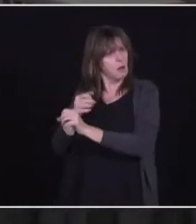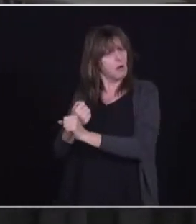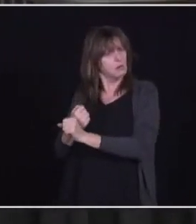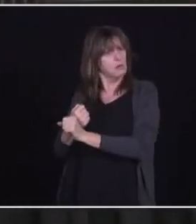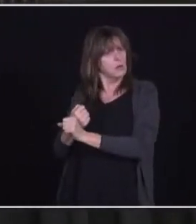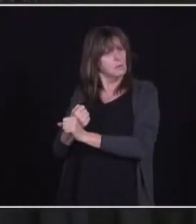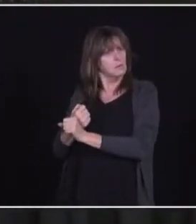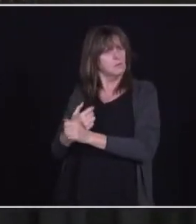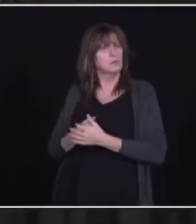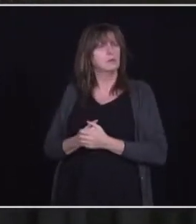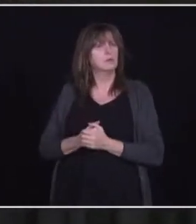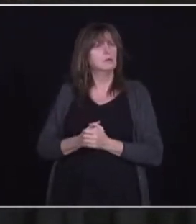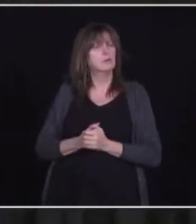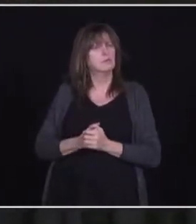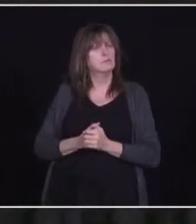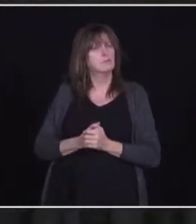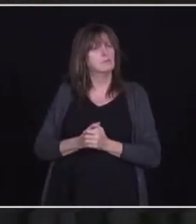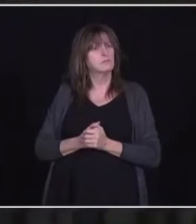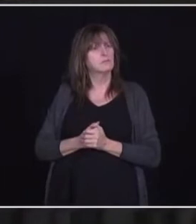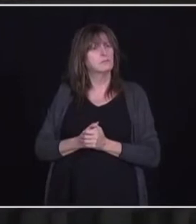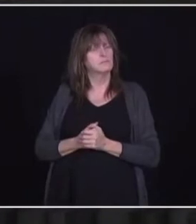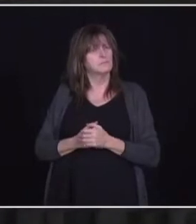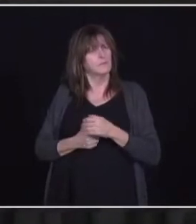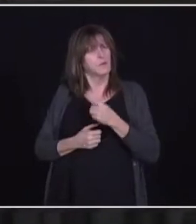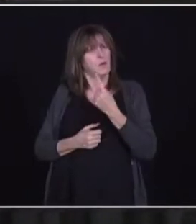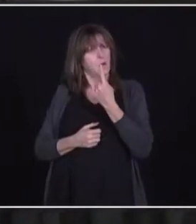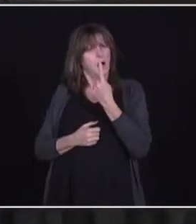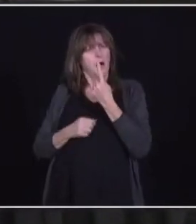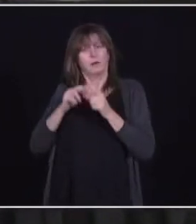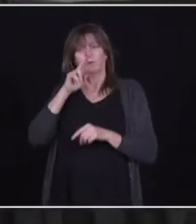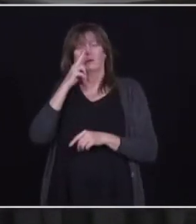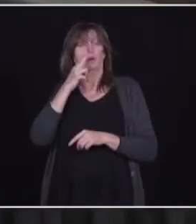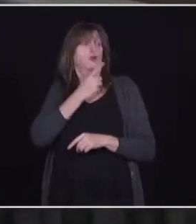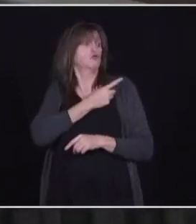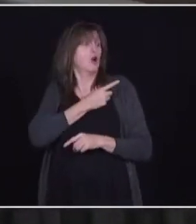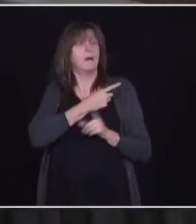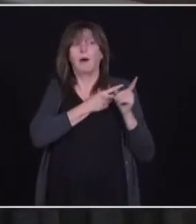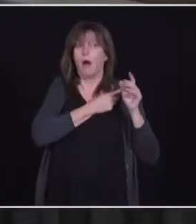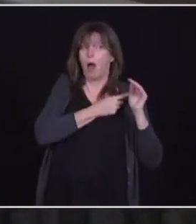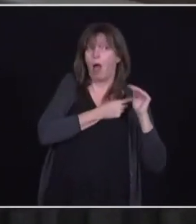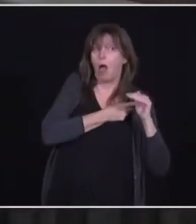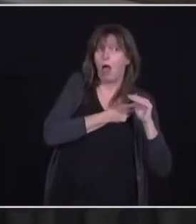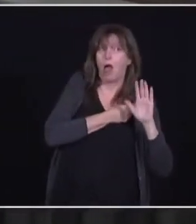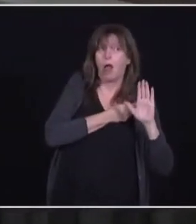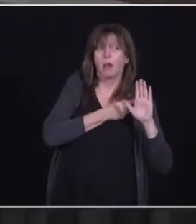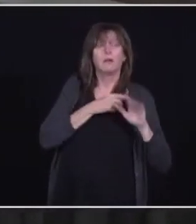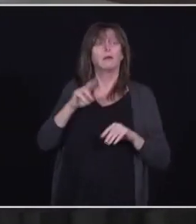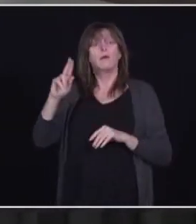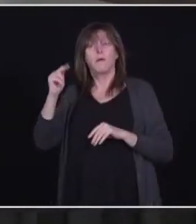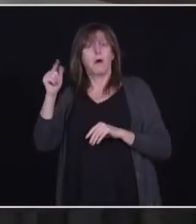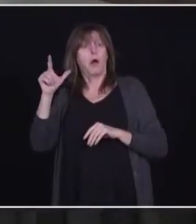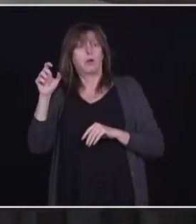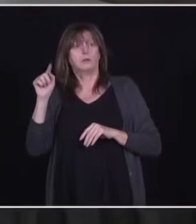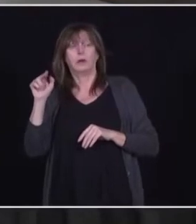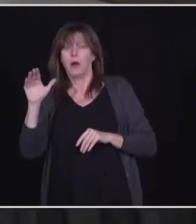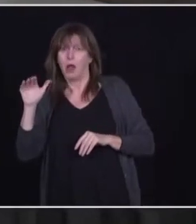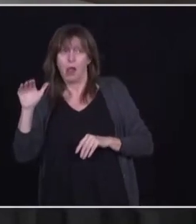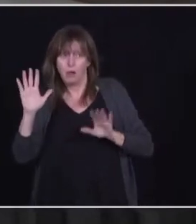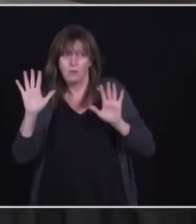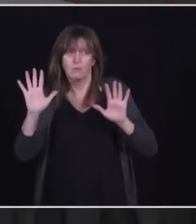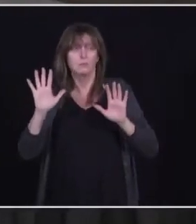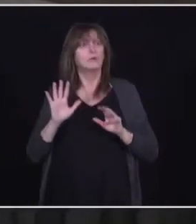with one exception, Durham region, and Halton. But it is really important because we have people